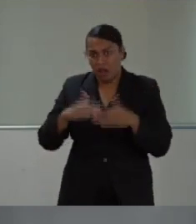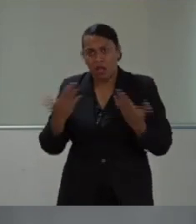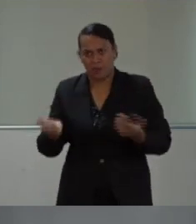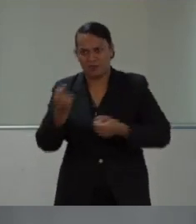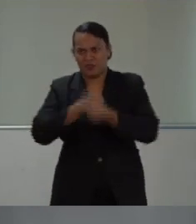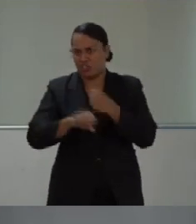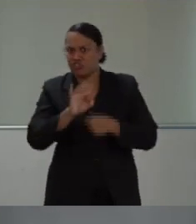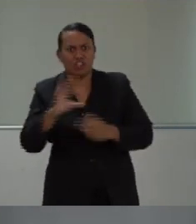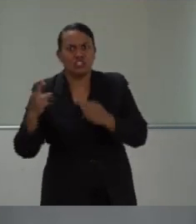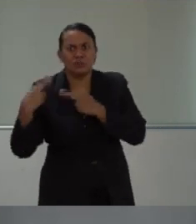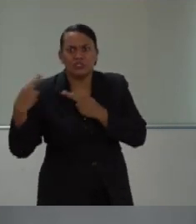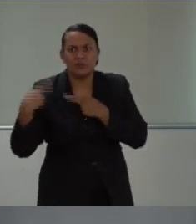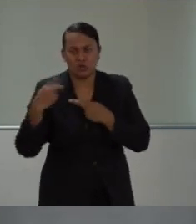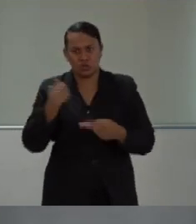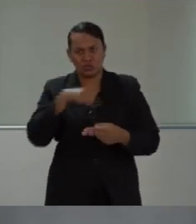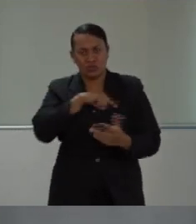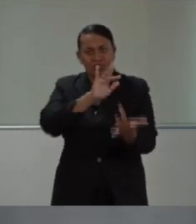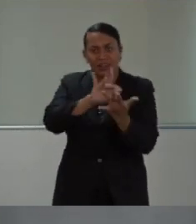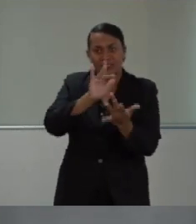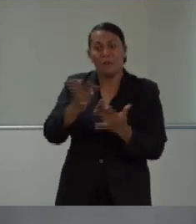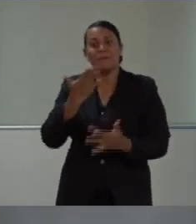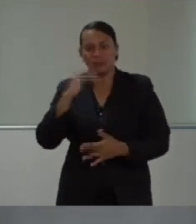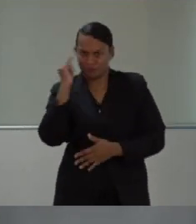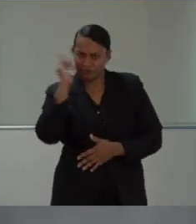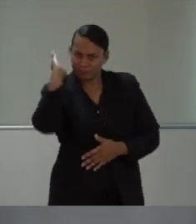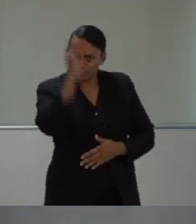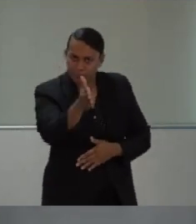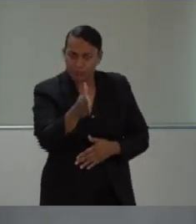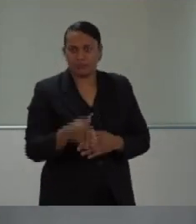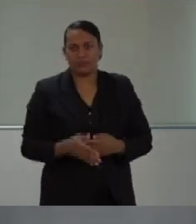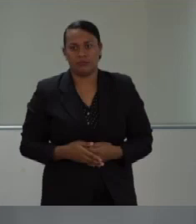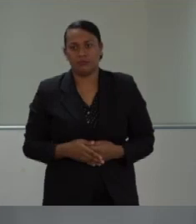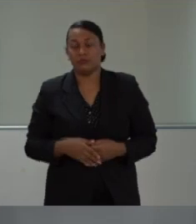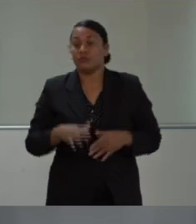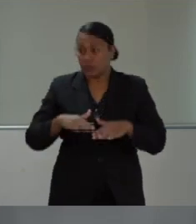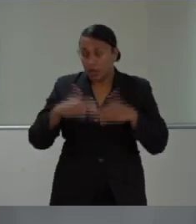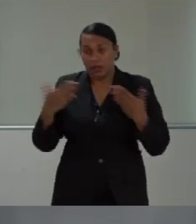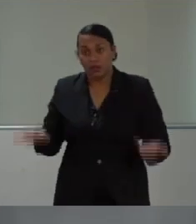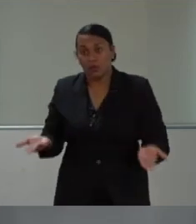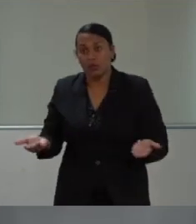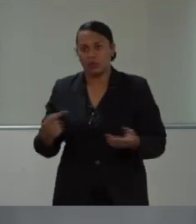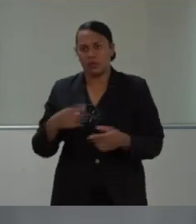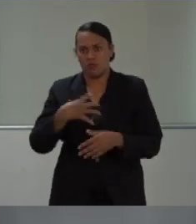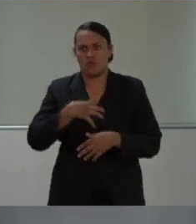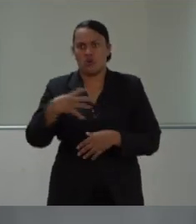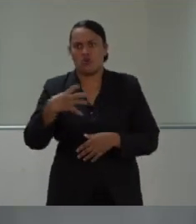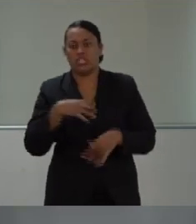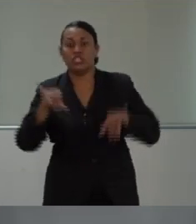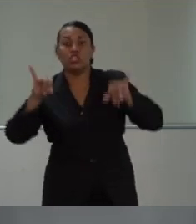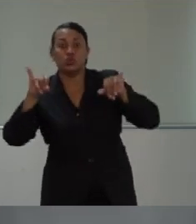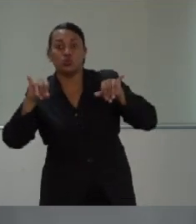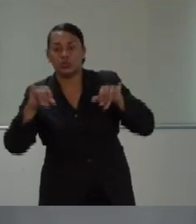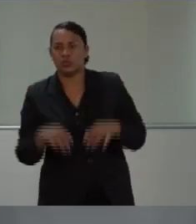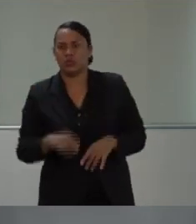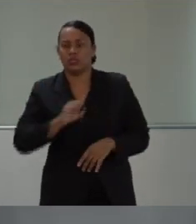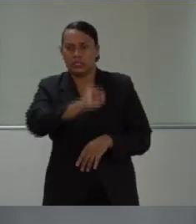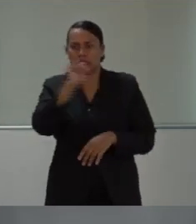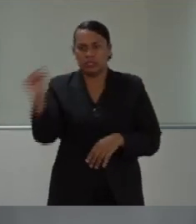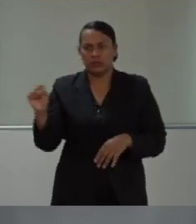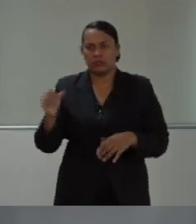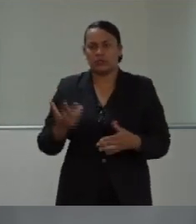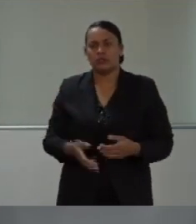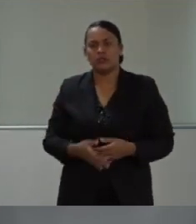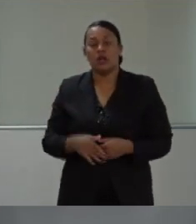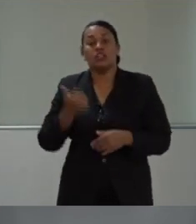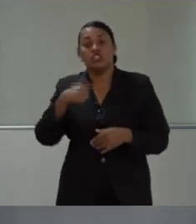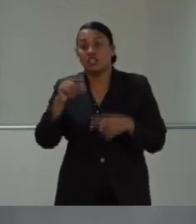had to contact them again, and that just opens up more issues for them that we'll be dealing with at the end of